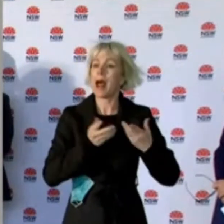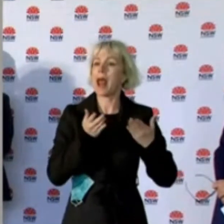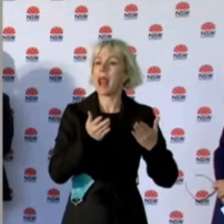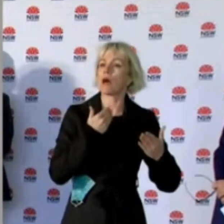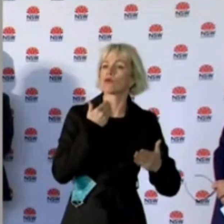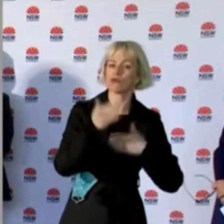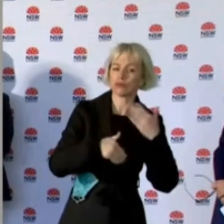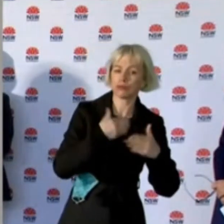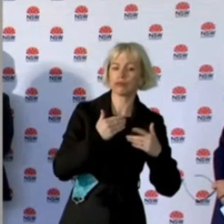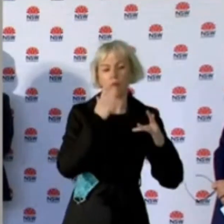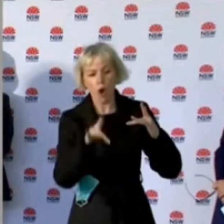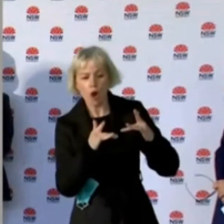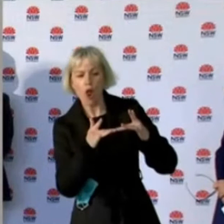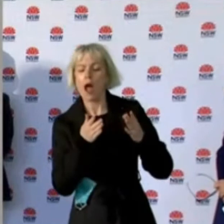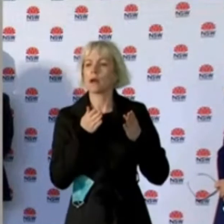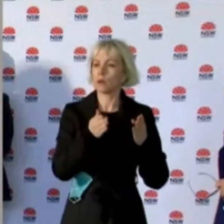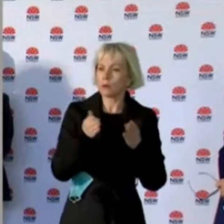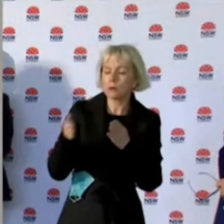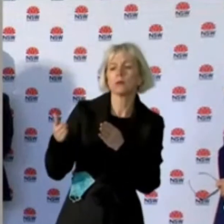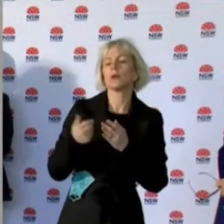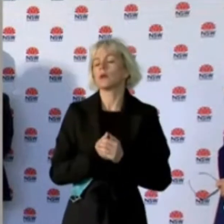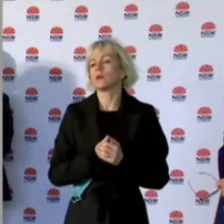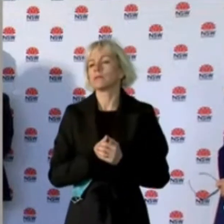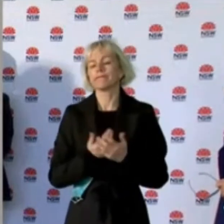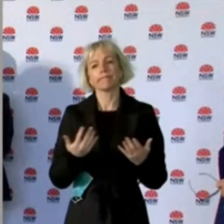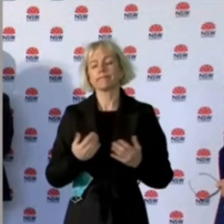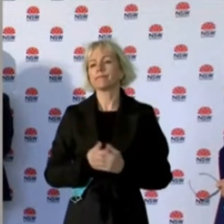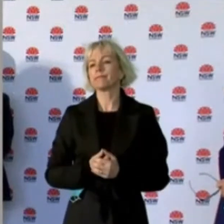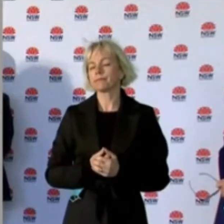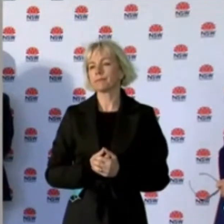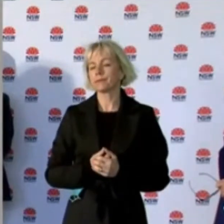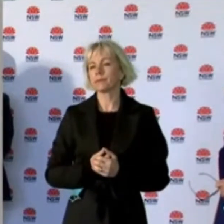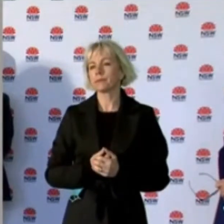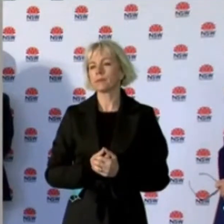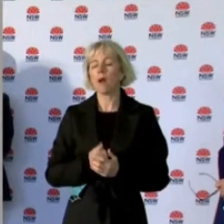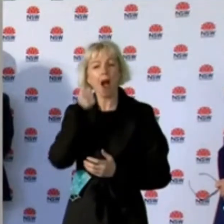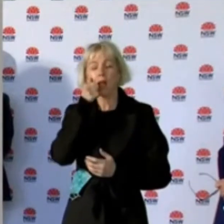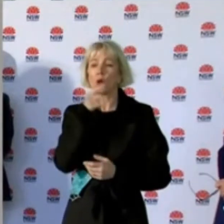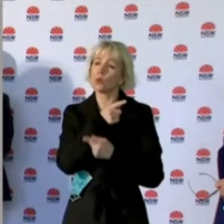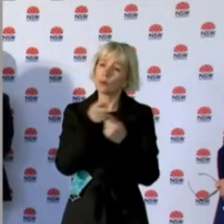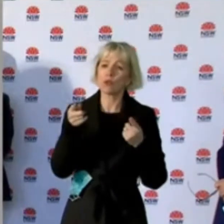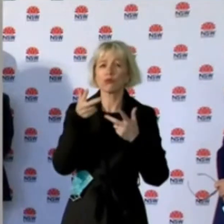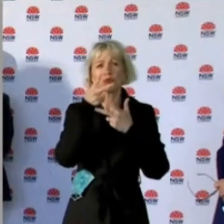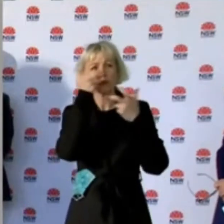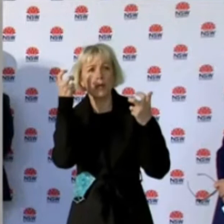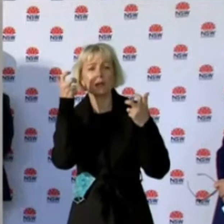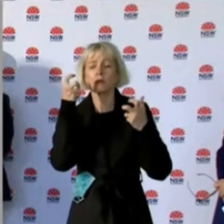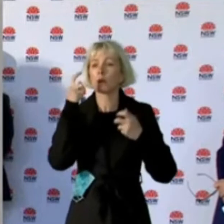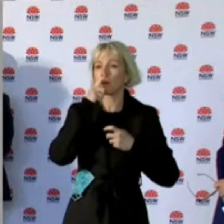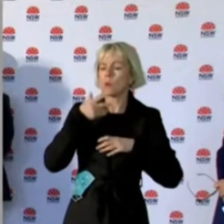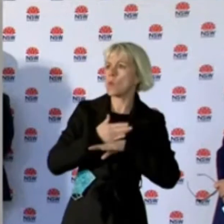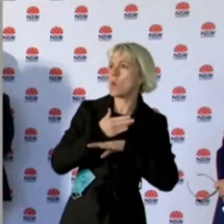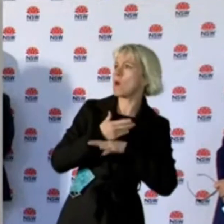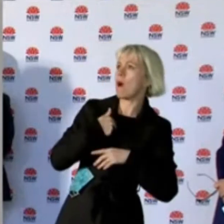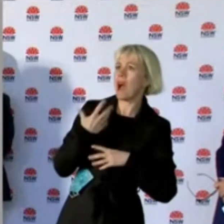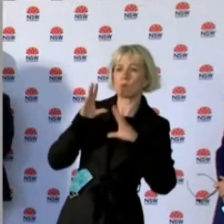of time. I really want to make it clear today to those who are feeling stressed, for workers right across the state, that